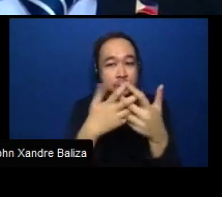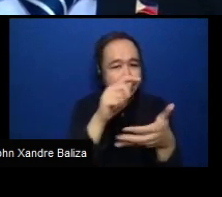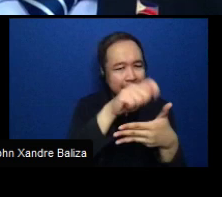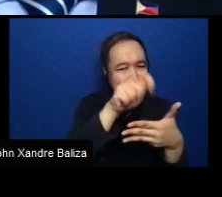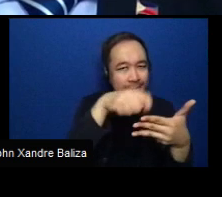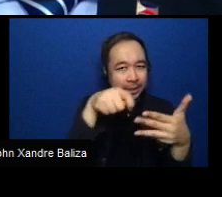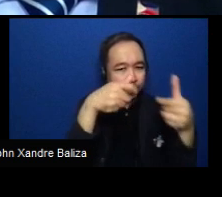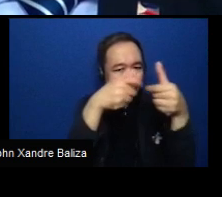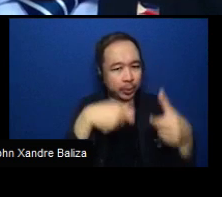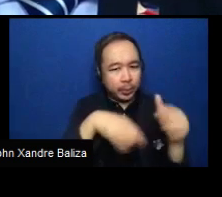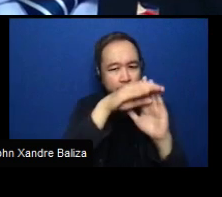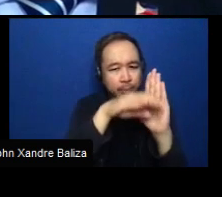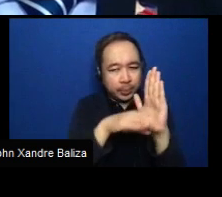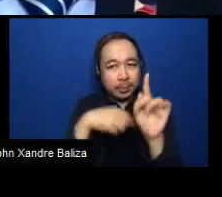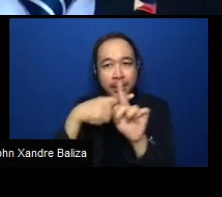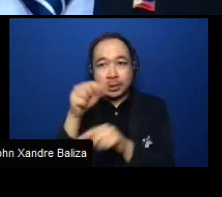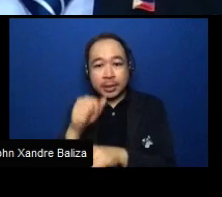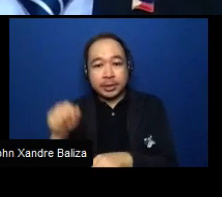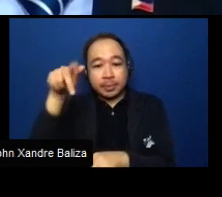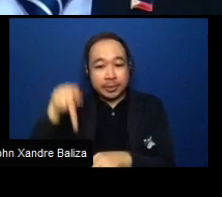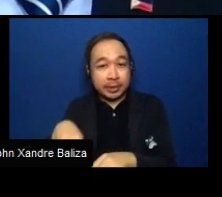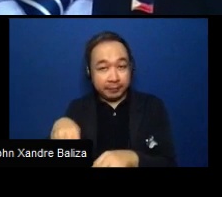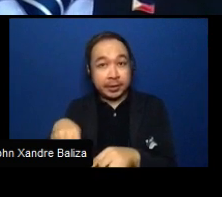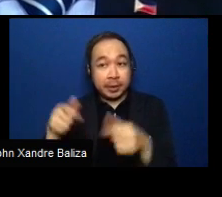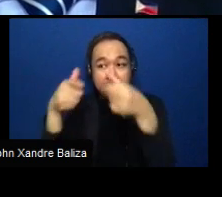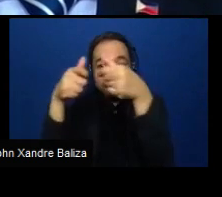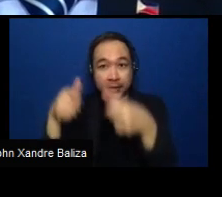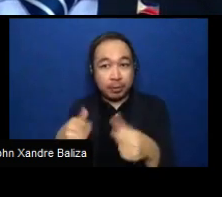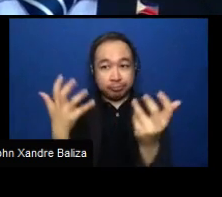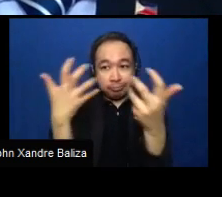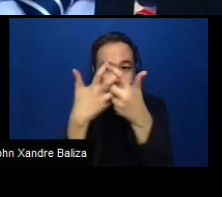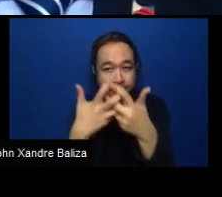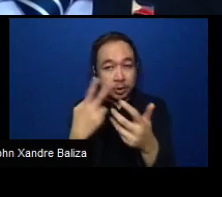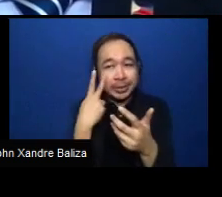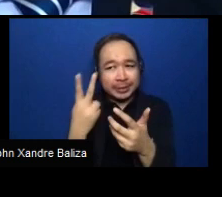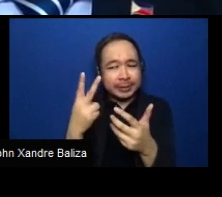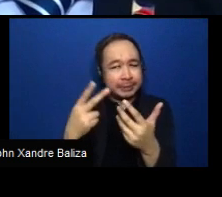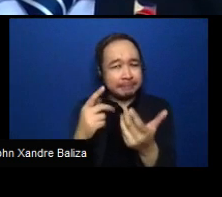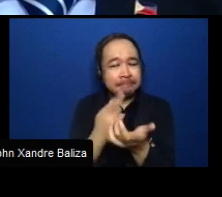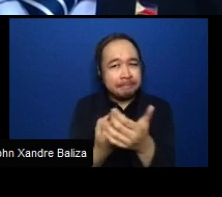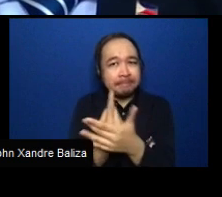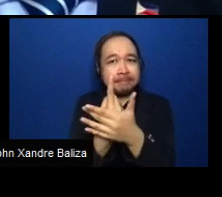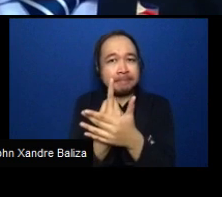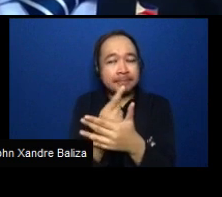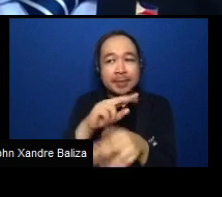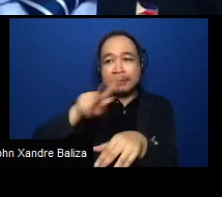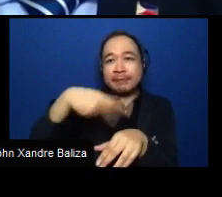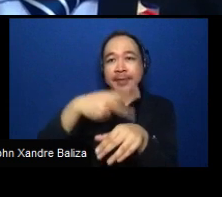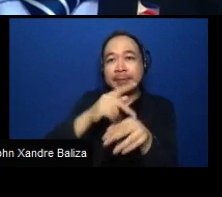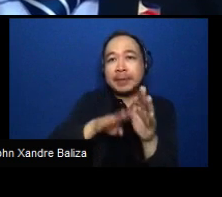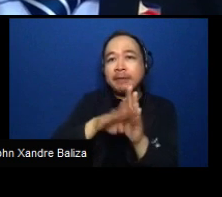the regional indicator framework, we have just updated the results matrices of the Philippine Development